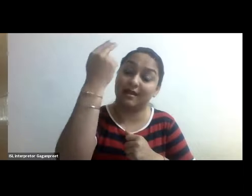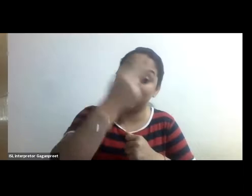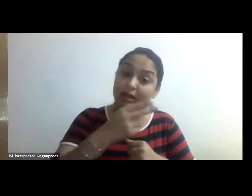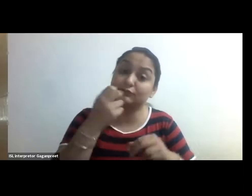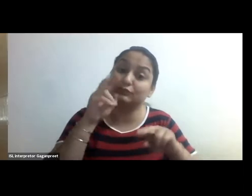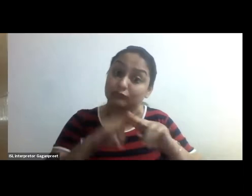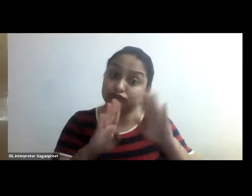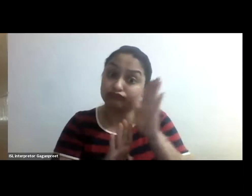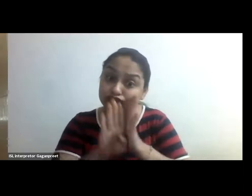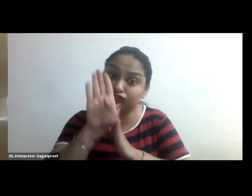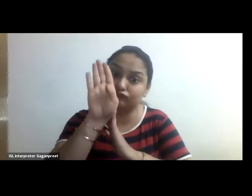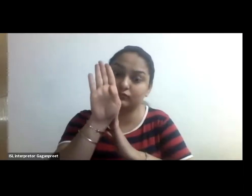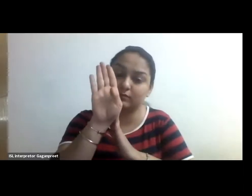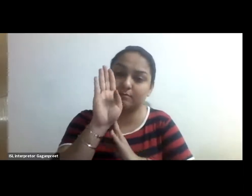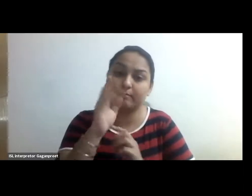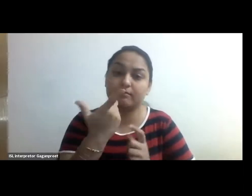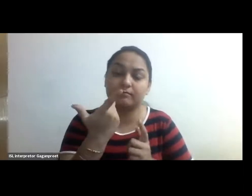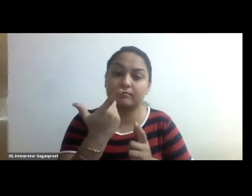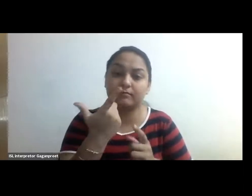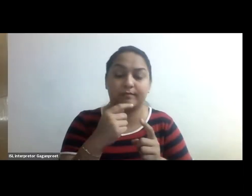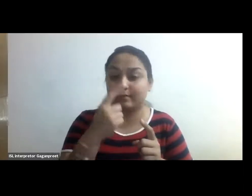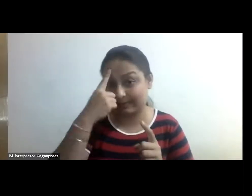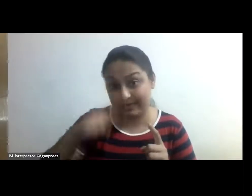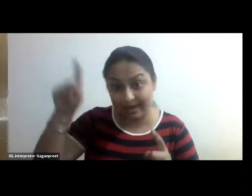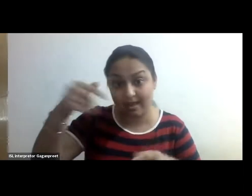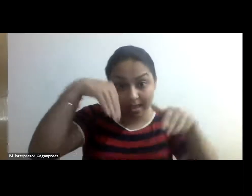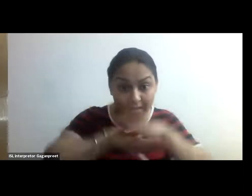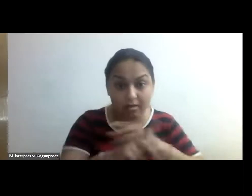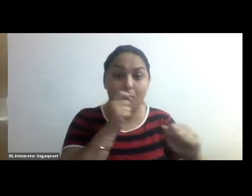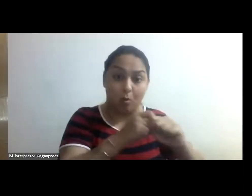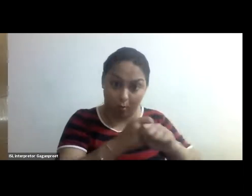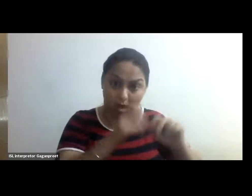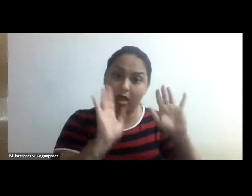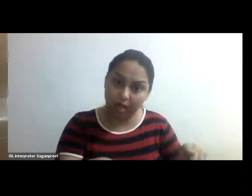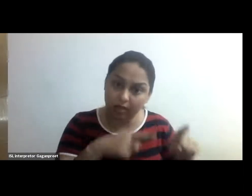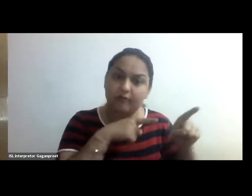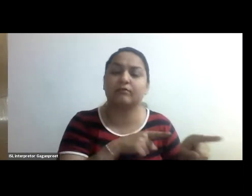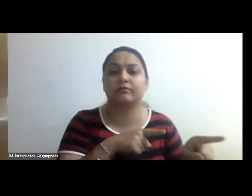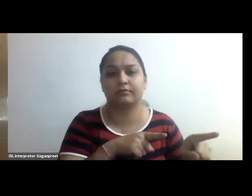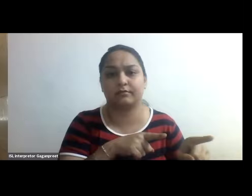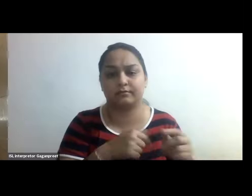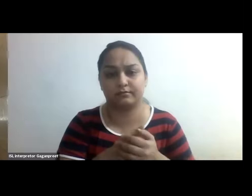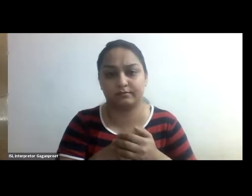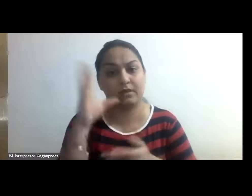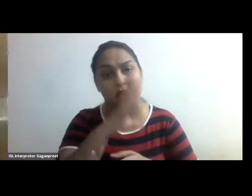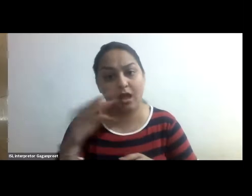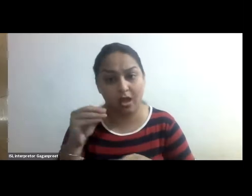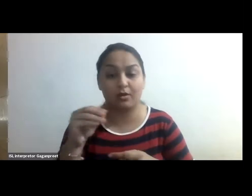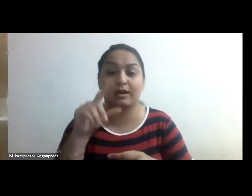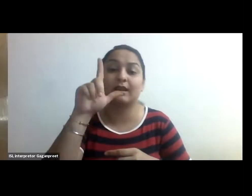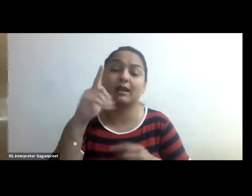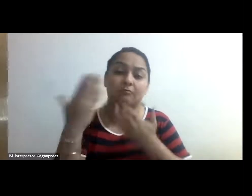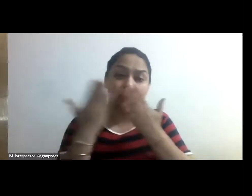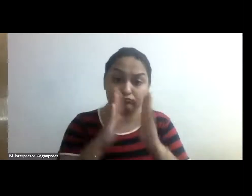in India, both commercially and within art circles and collector circles, and also literature on